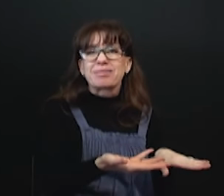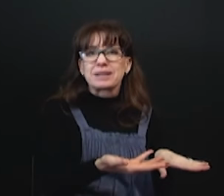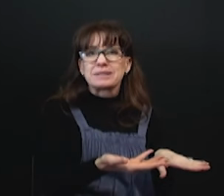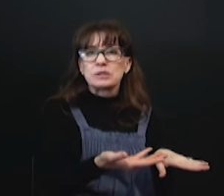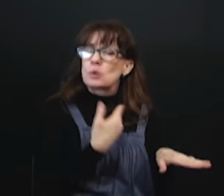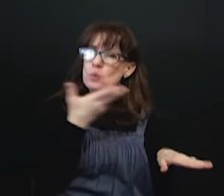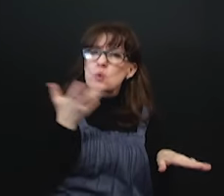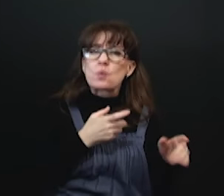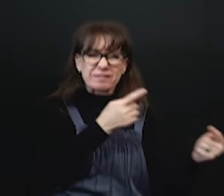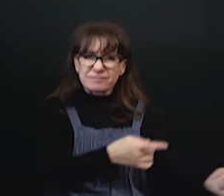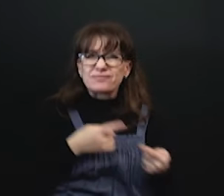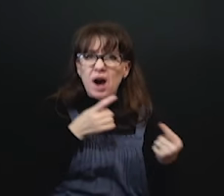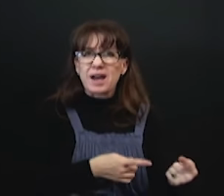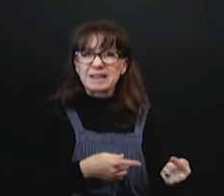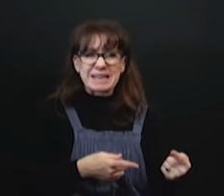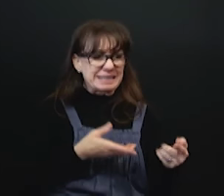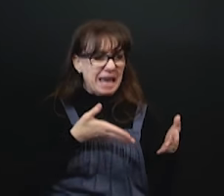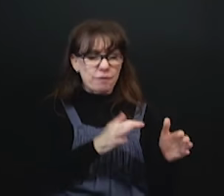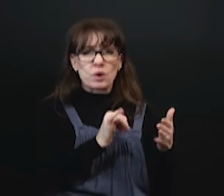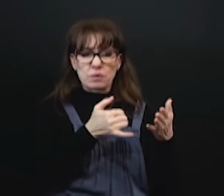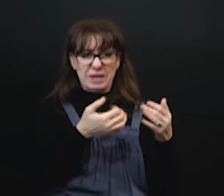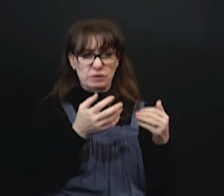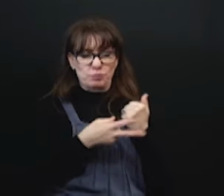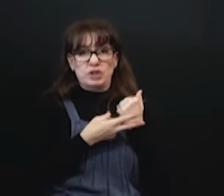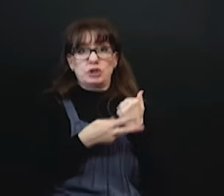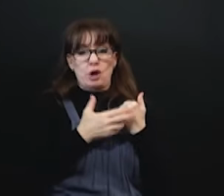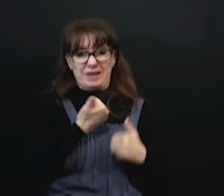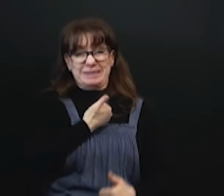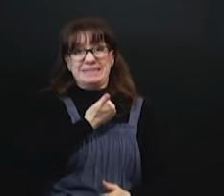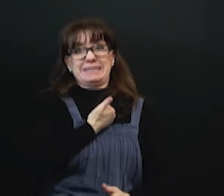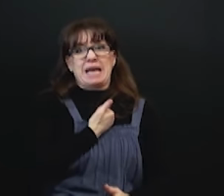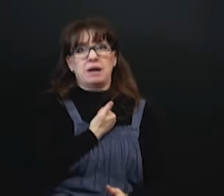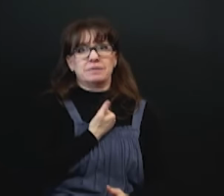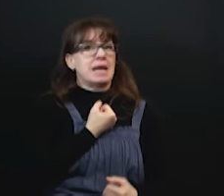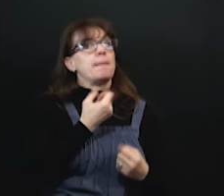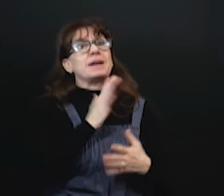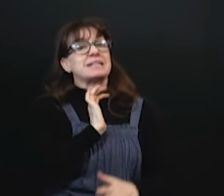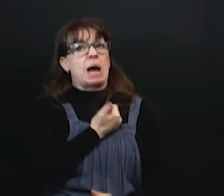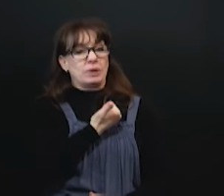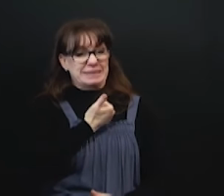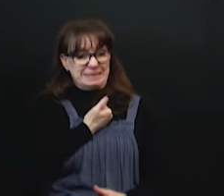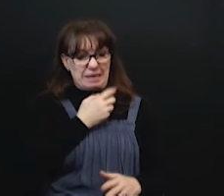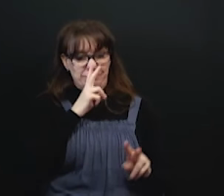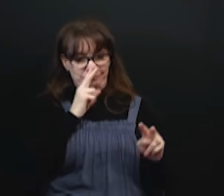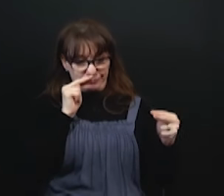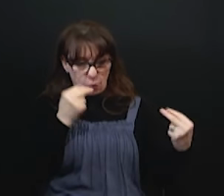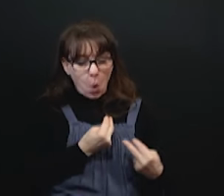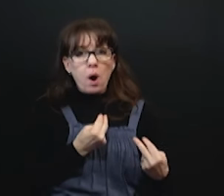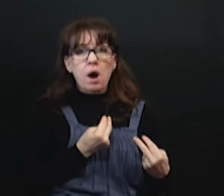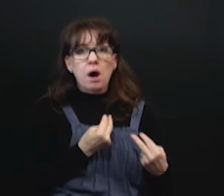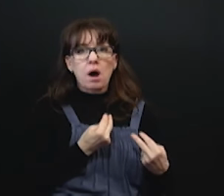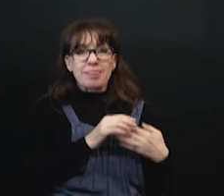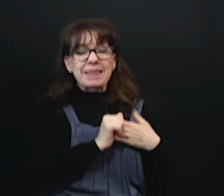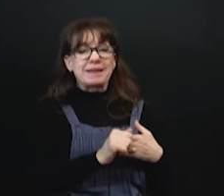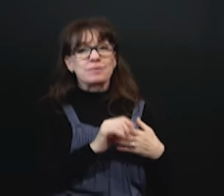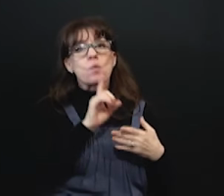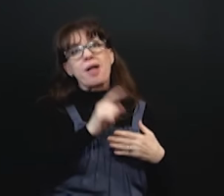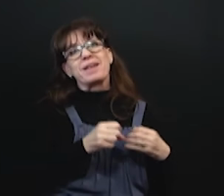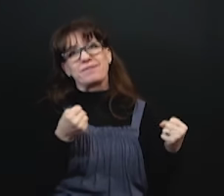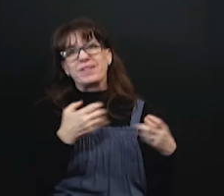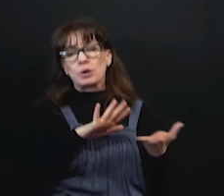fight every way to preserve ourselves. How much our self-centeredness leads to our fear of